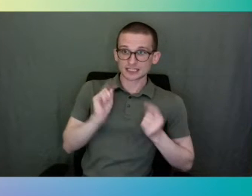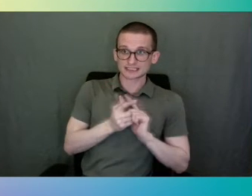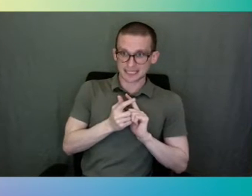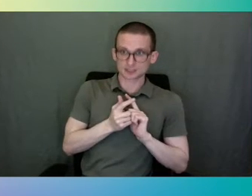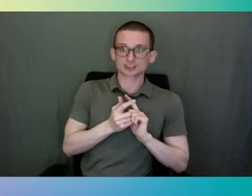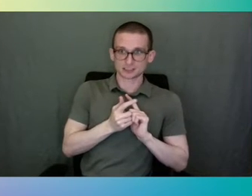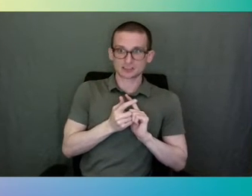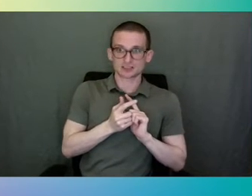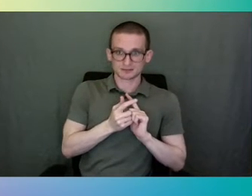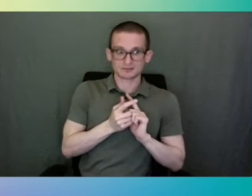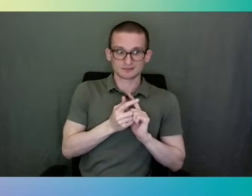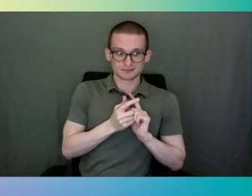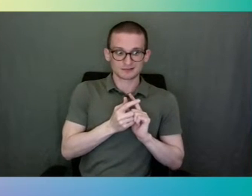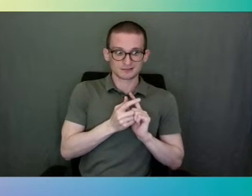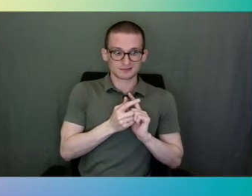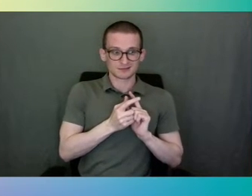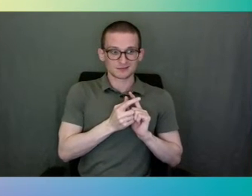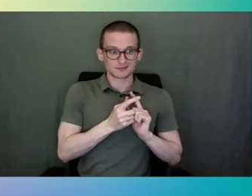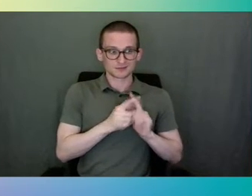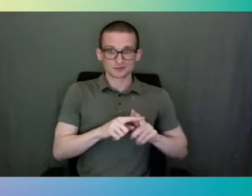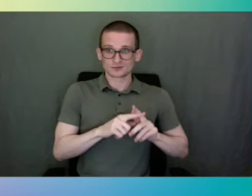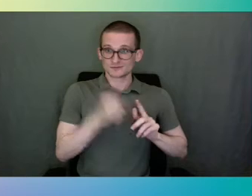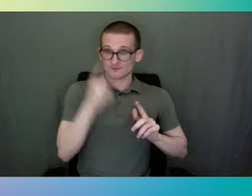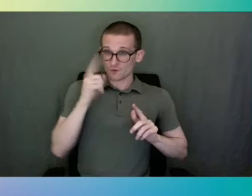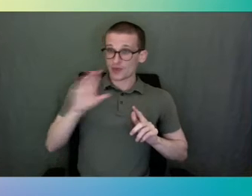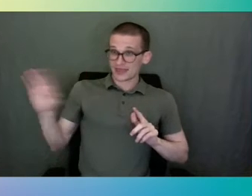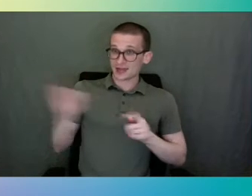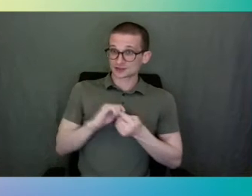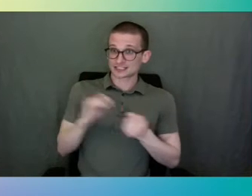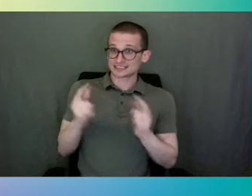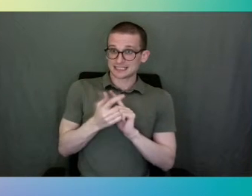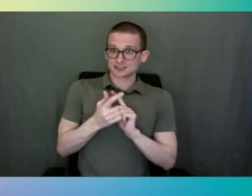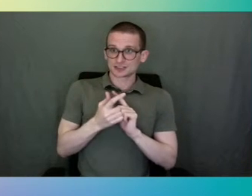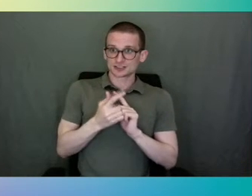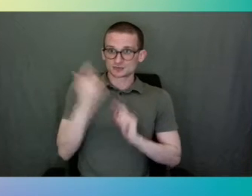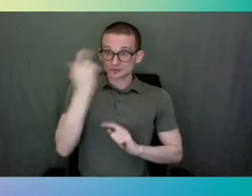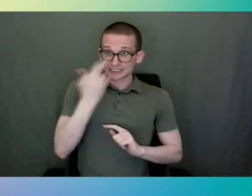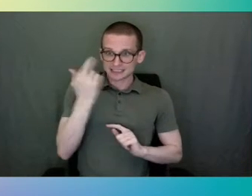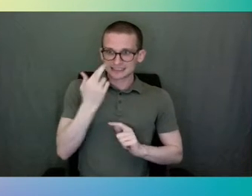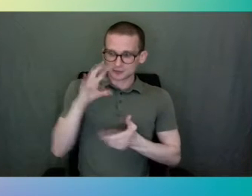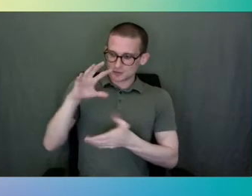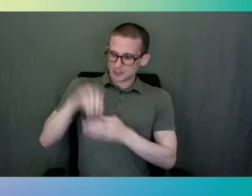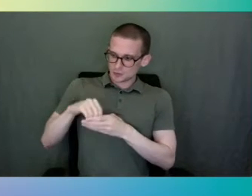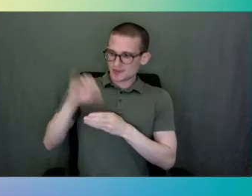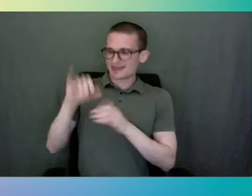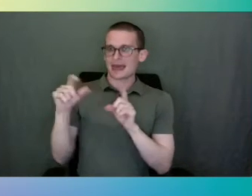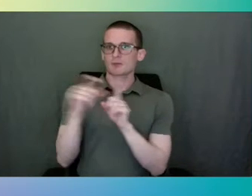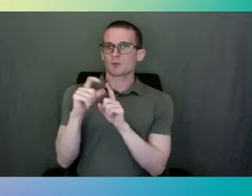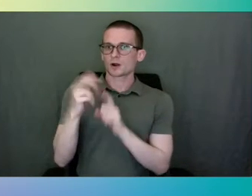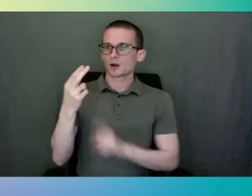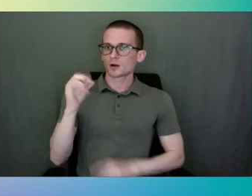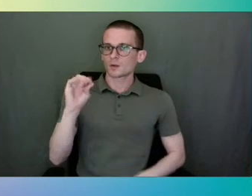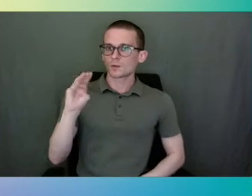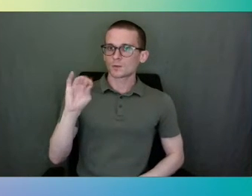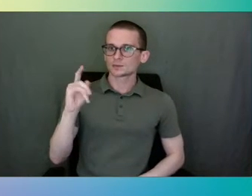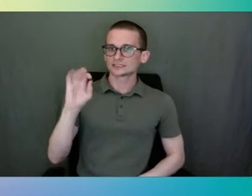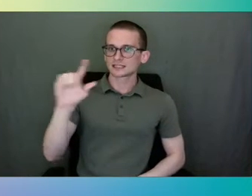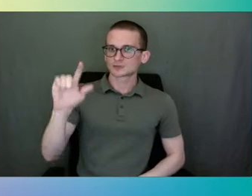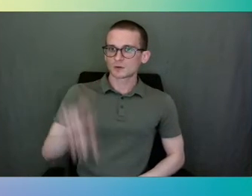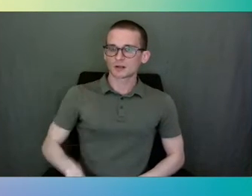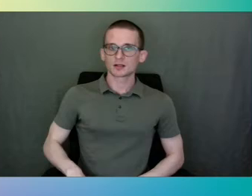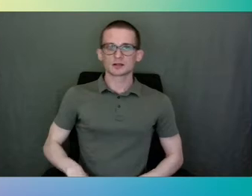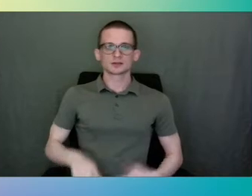for including the word homosexual in their versions. So these 1970 versions,